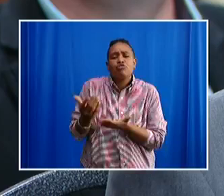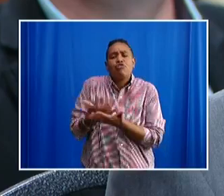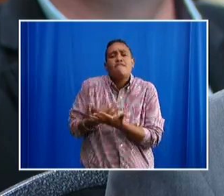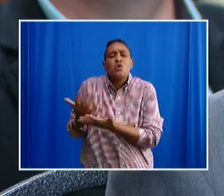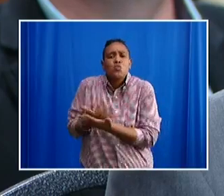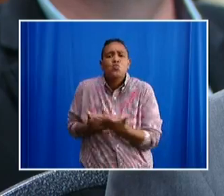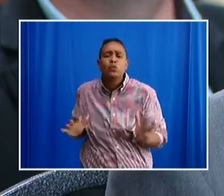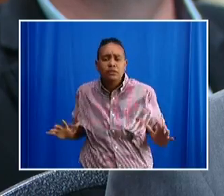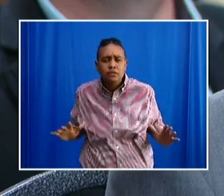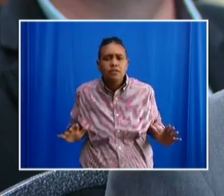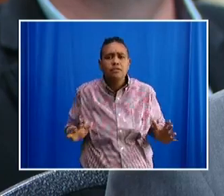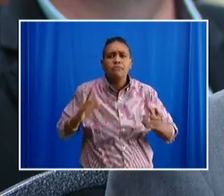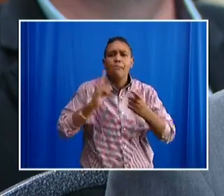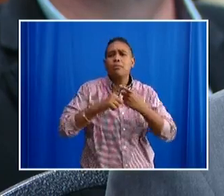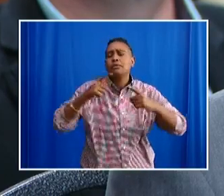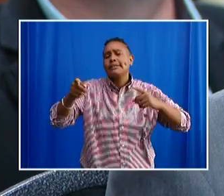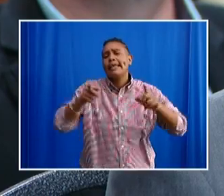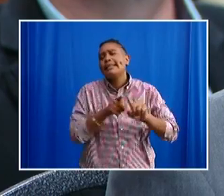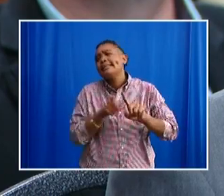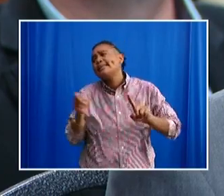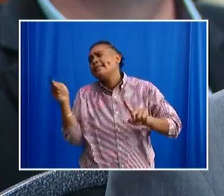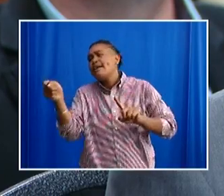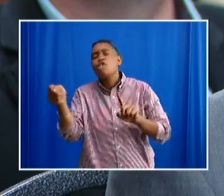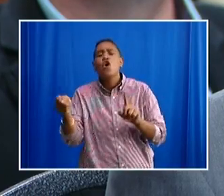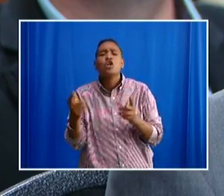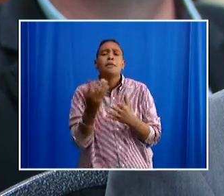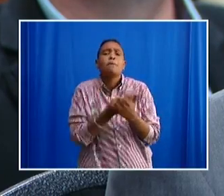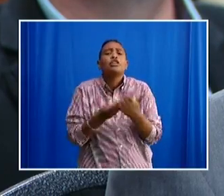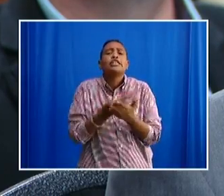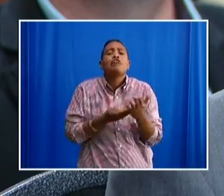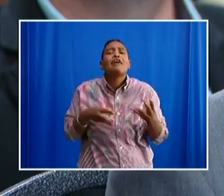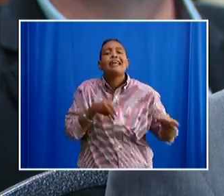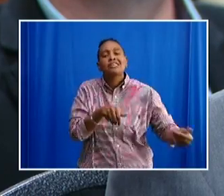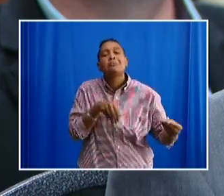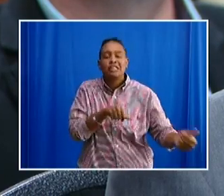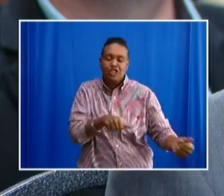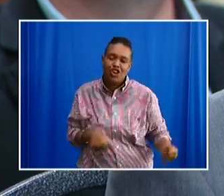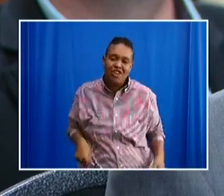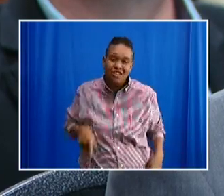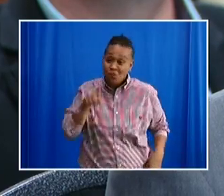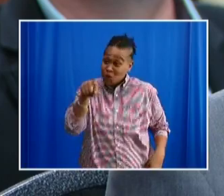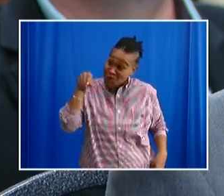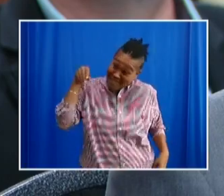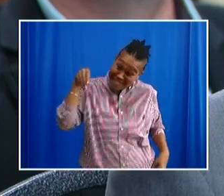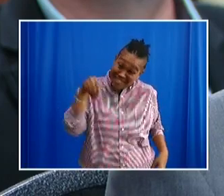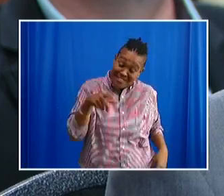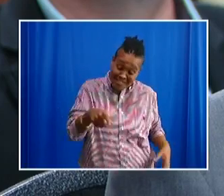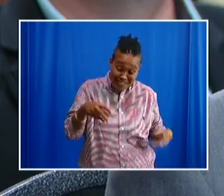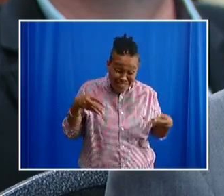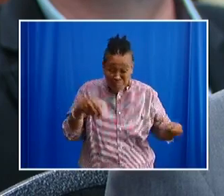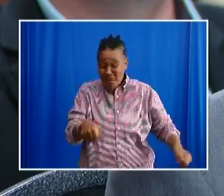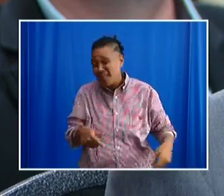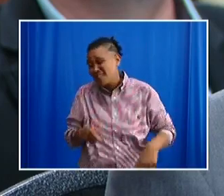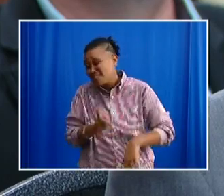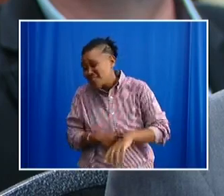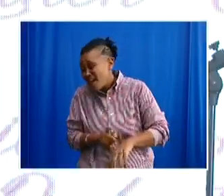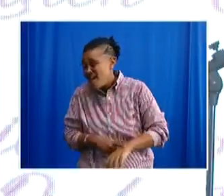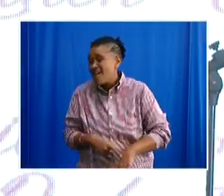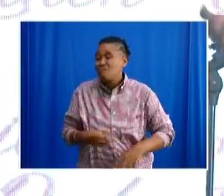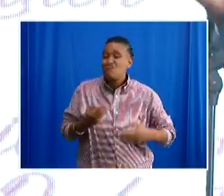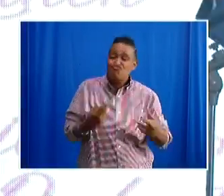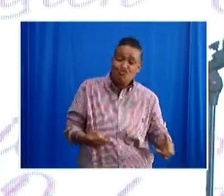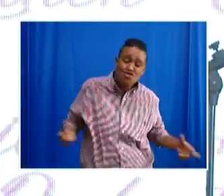revenues and they divert budgetary expenditure. So you spend all of this time, all of these resources, shared